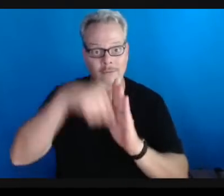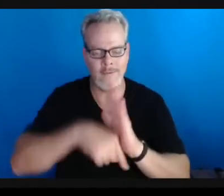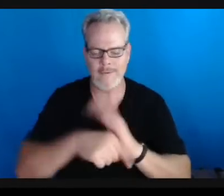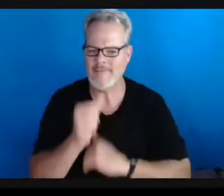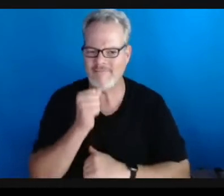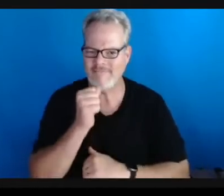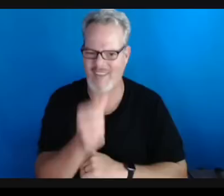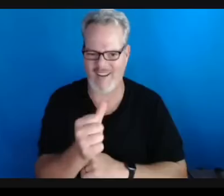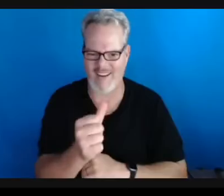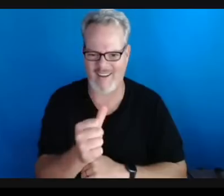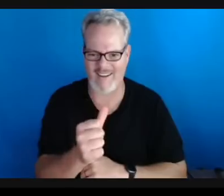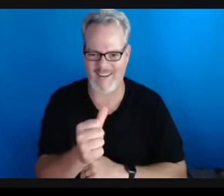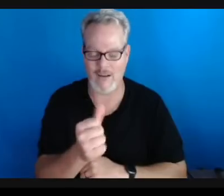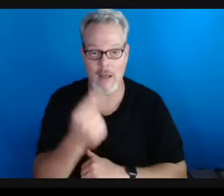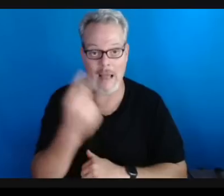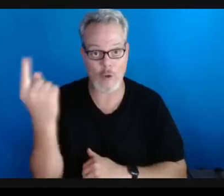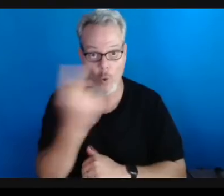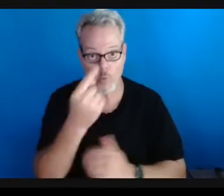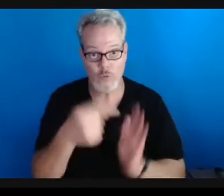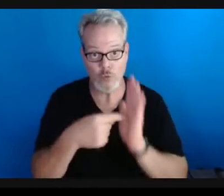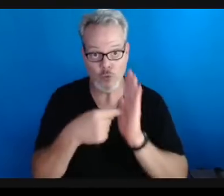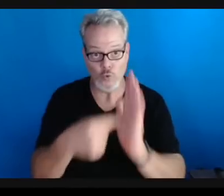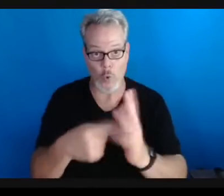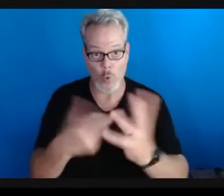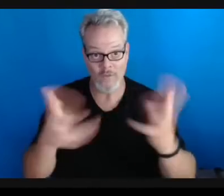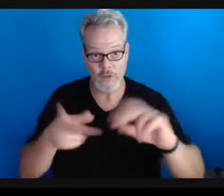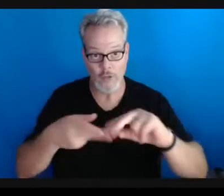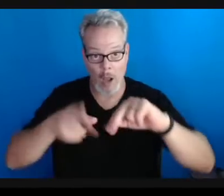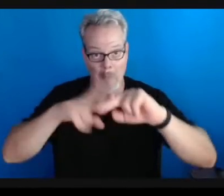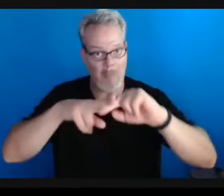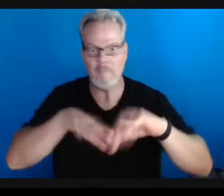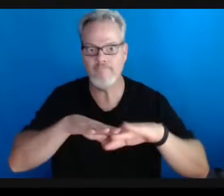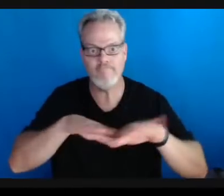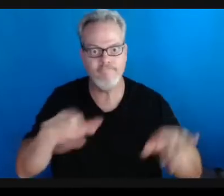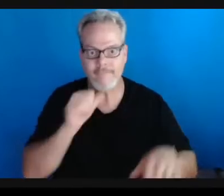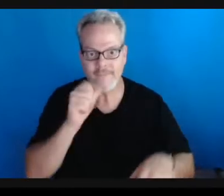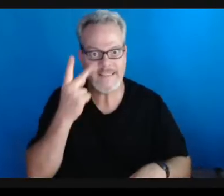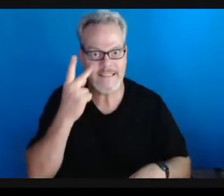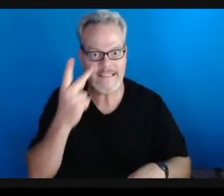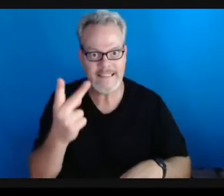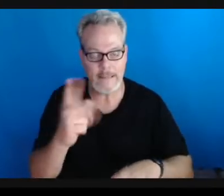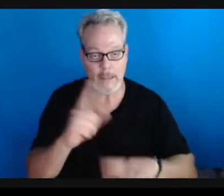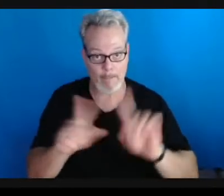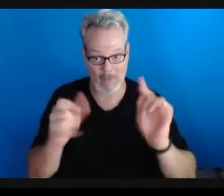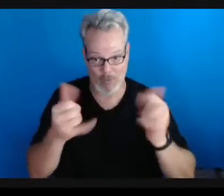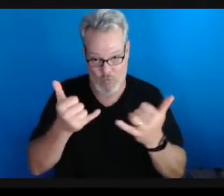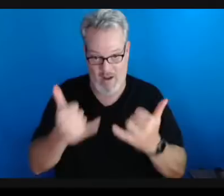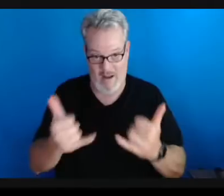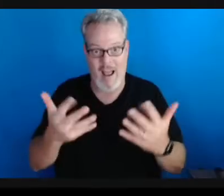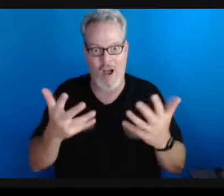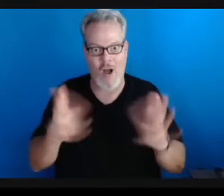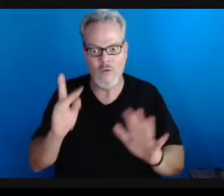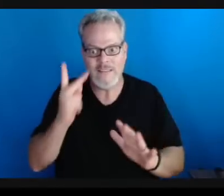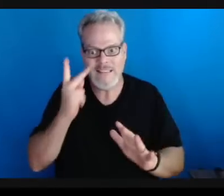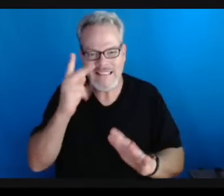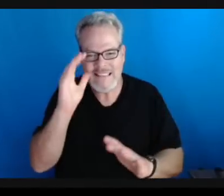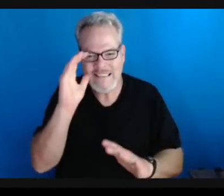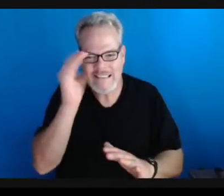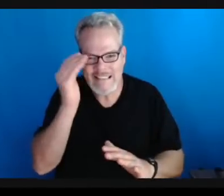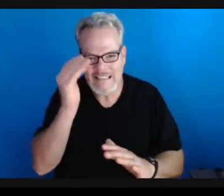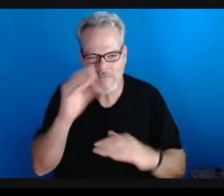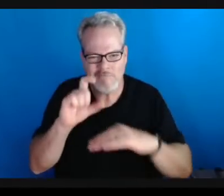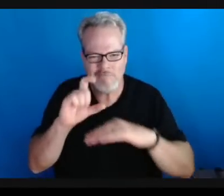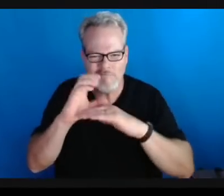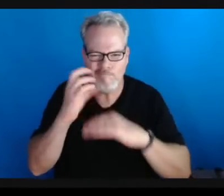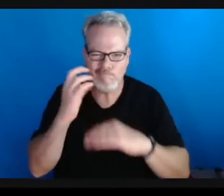always shown this uplift like we saw in the center. But by now, it appears we've thickened enough this eastern